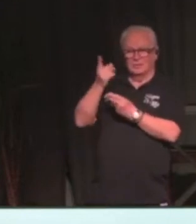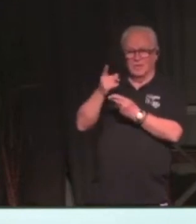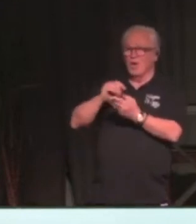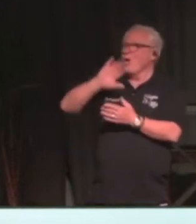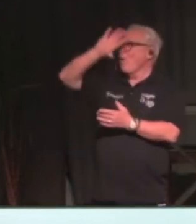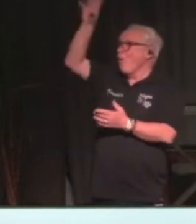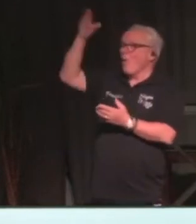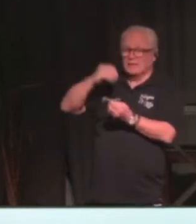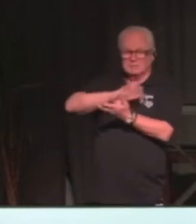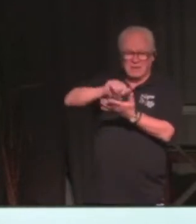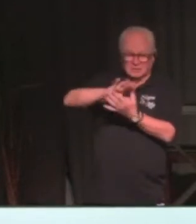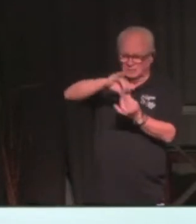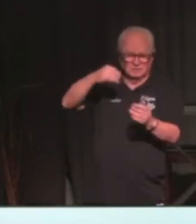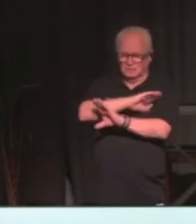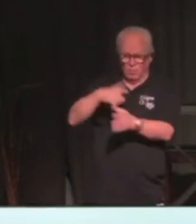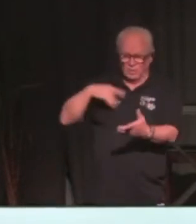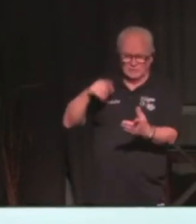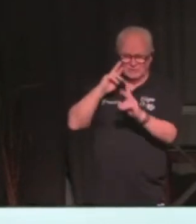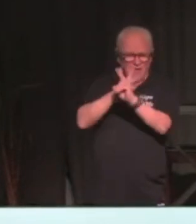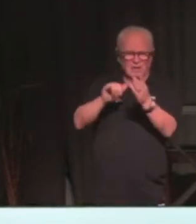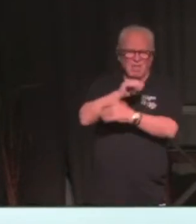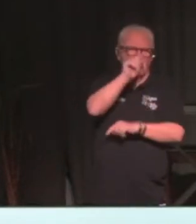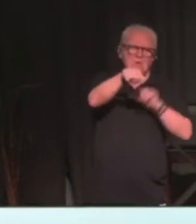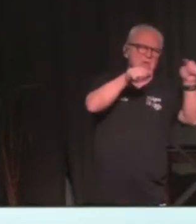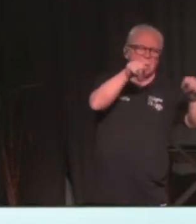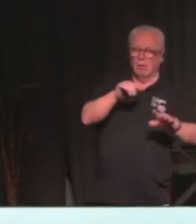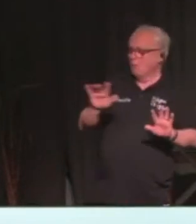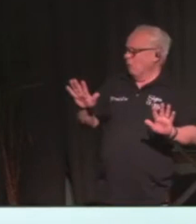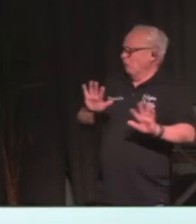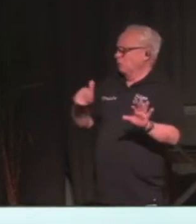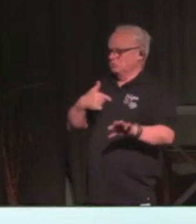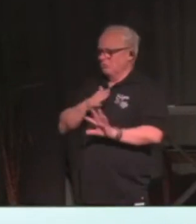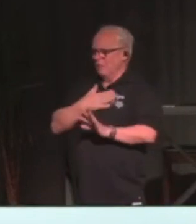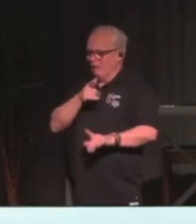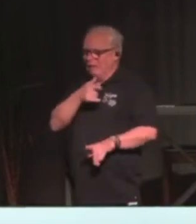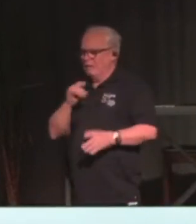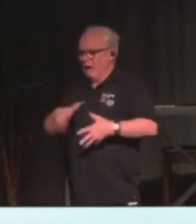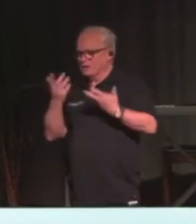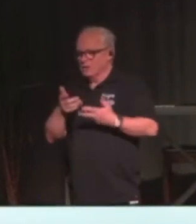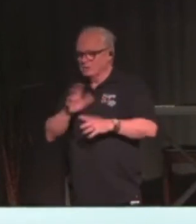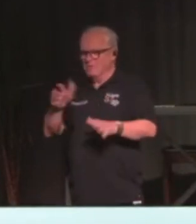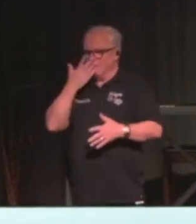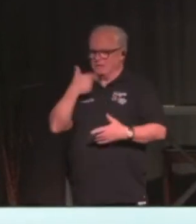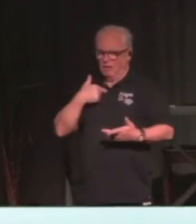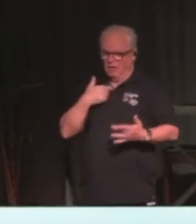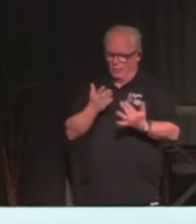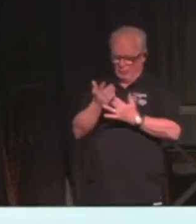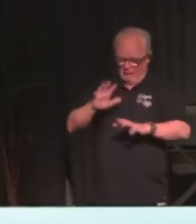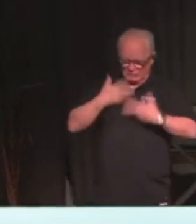Spirit. And you say, maybe you're going, oh, that anger thing. I don't like that anger thing. Don't get offended by